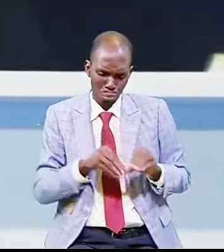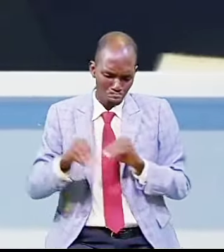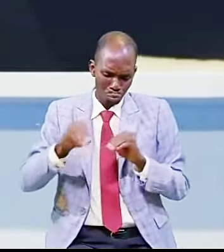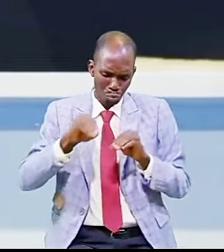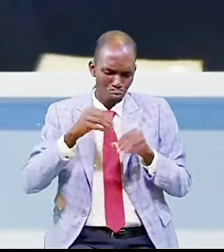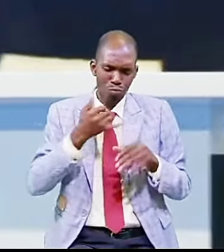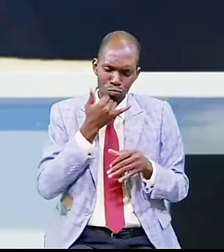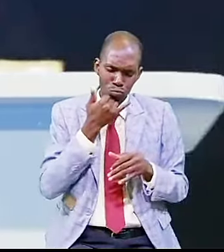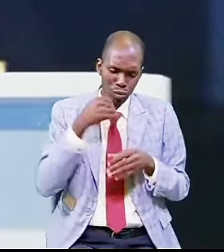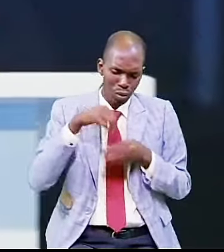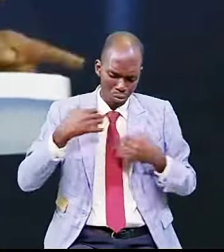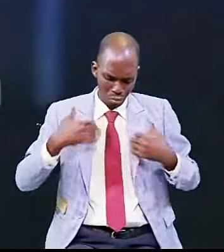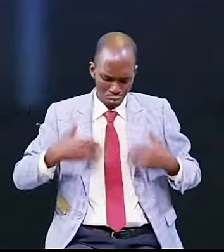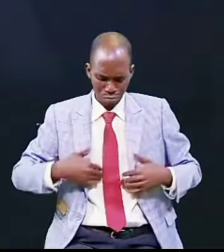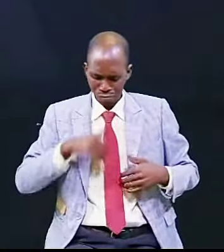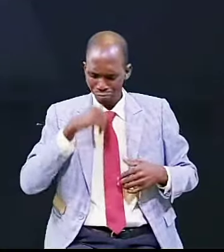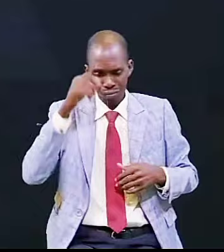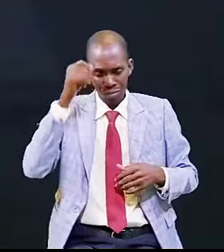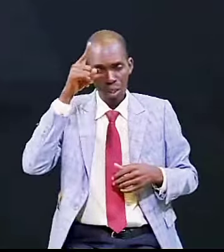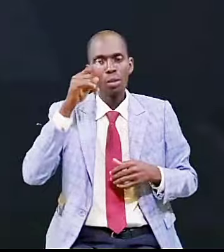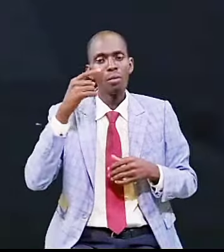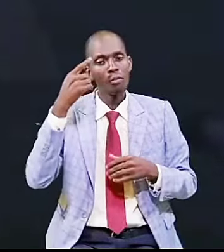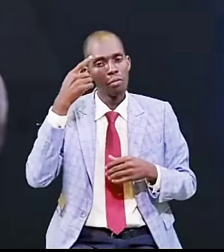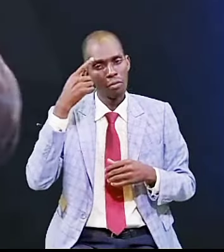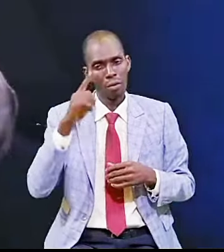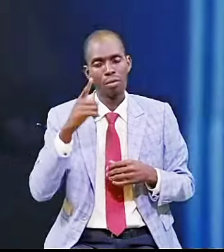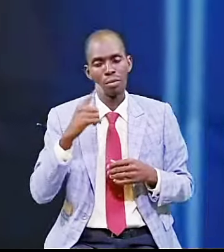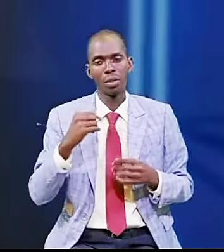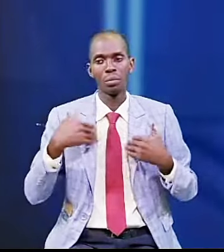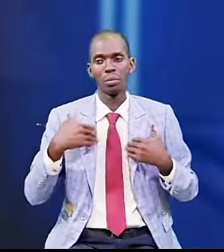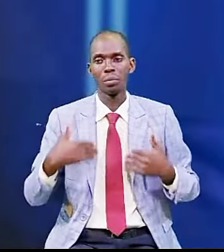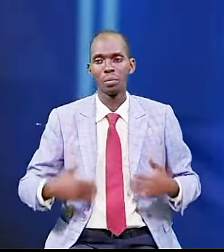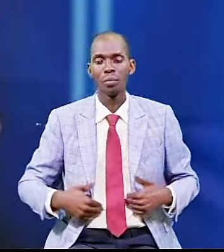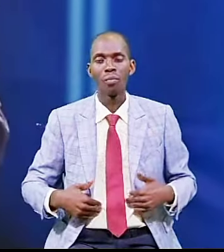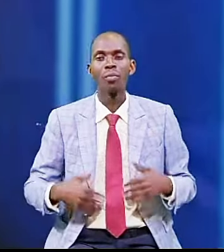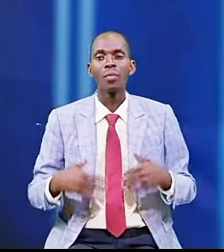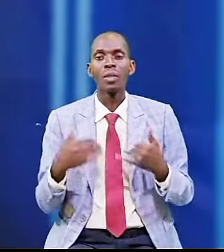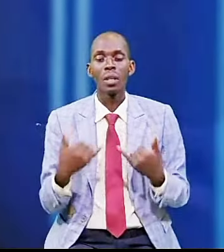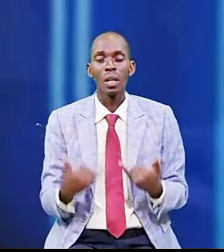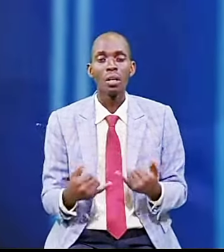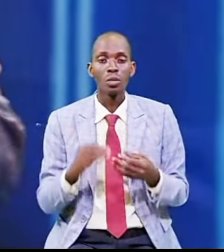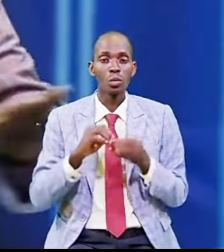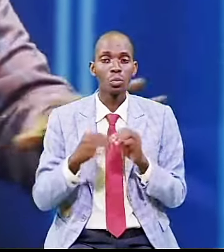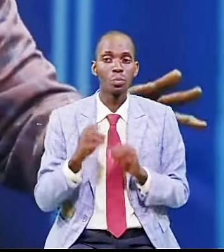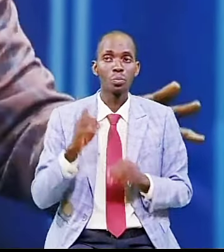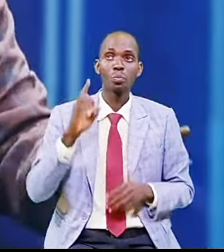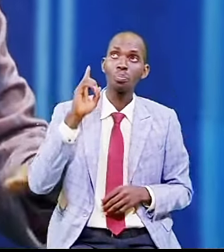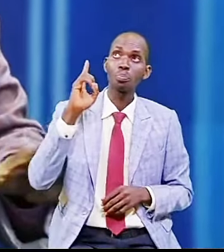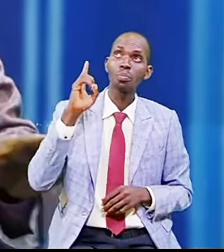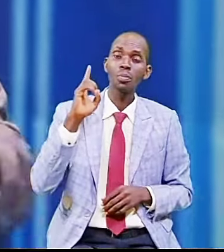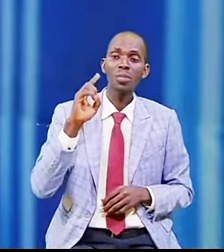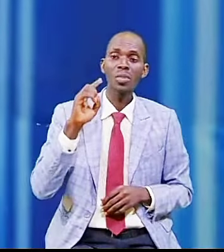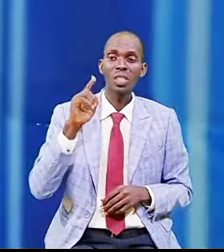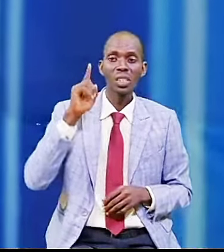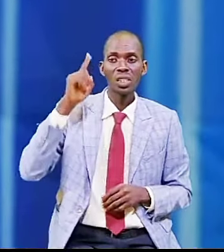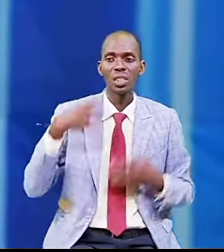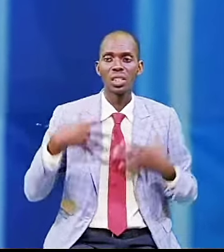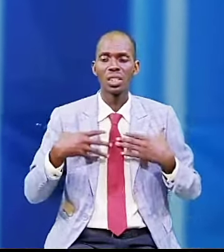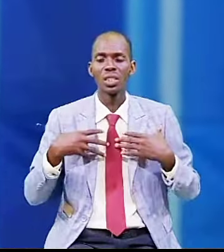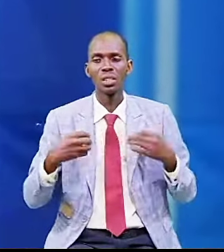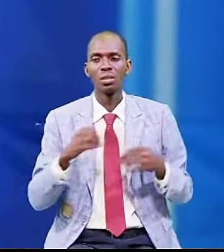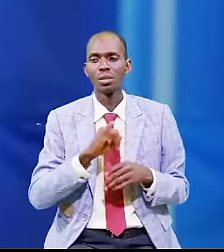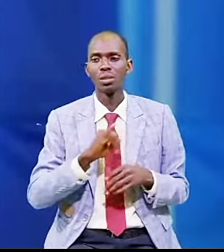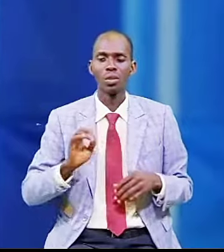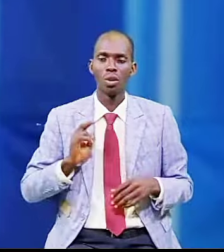says, number one, he heals us from all those evil